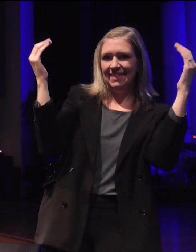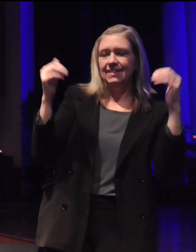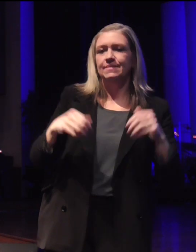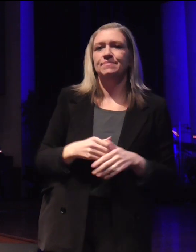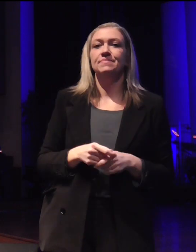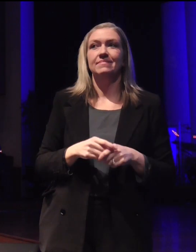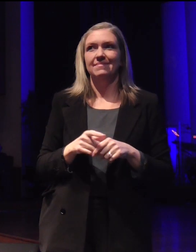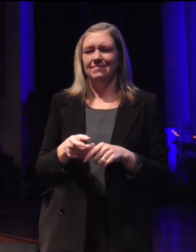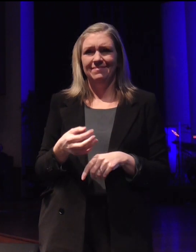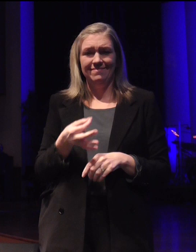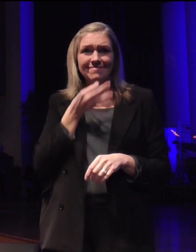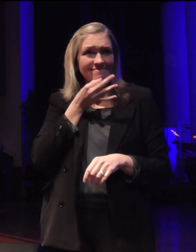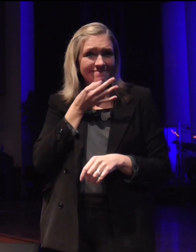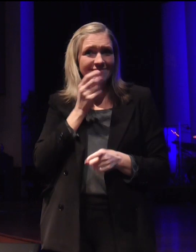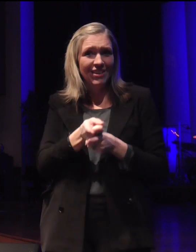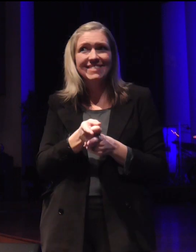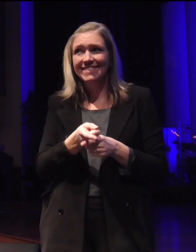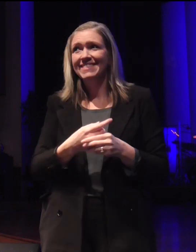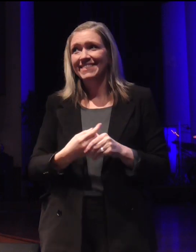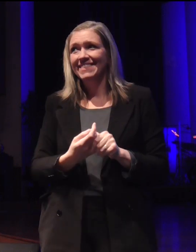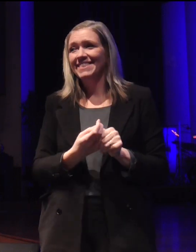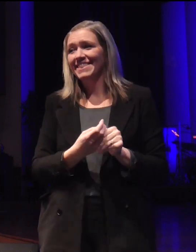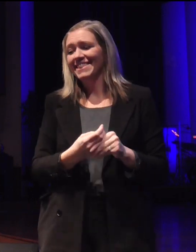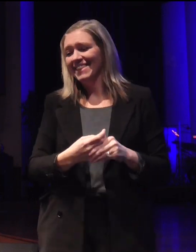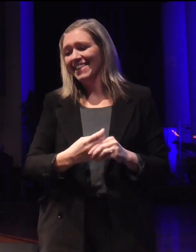Mic drop, right?